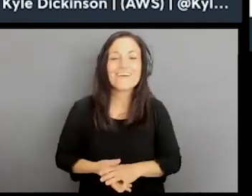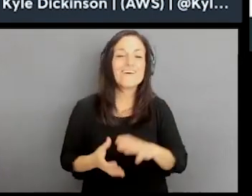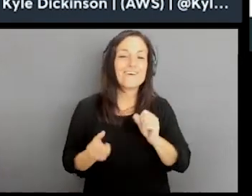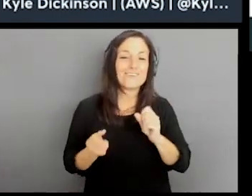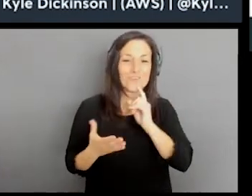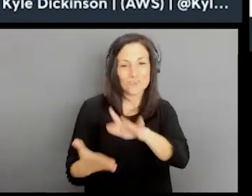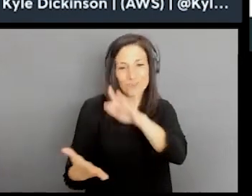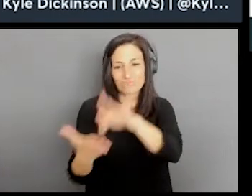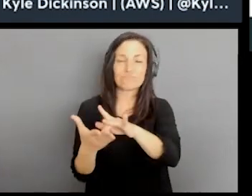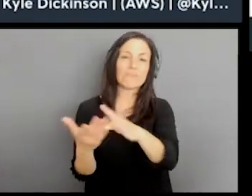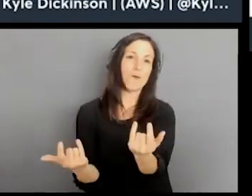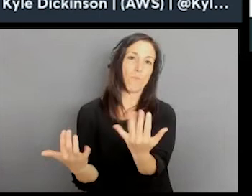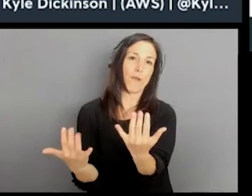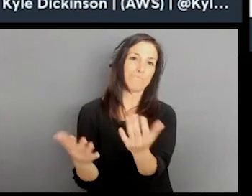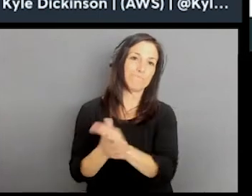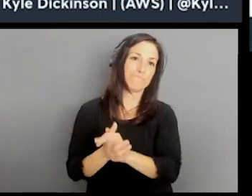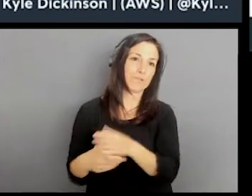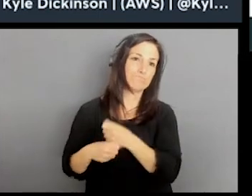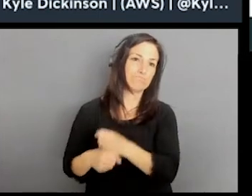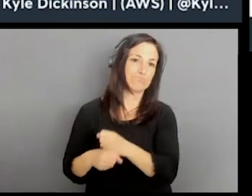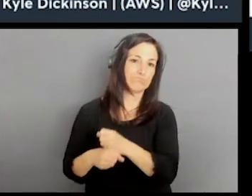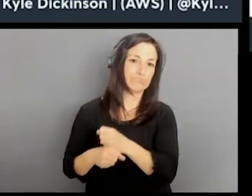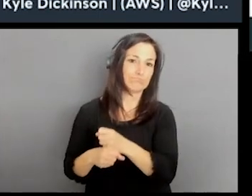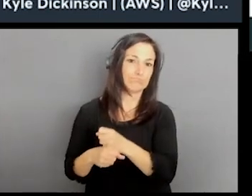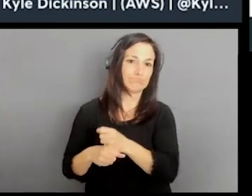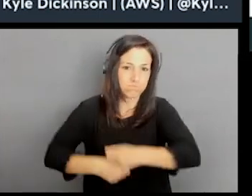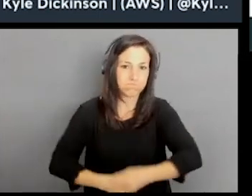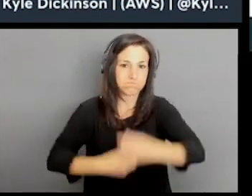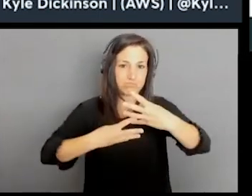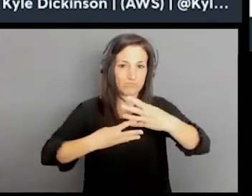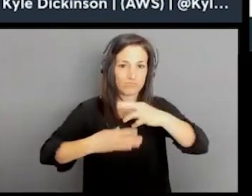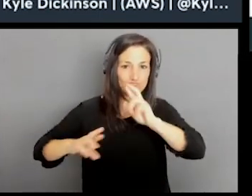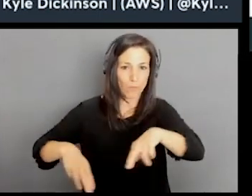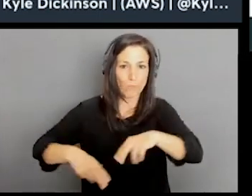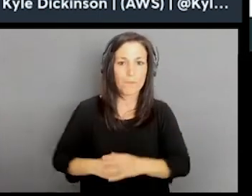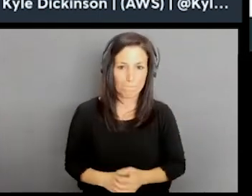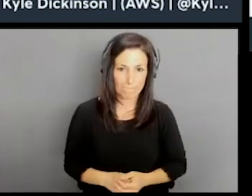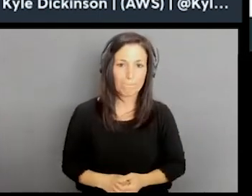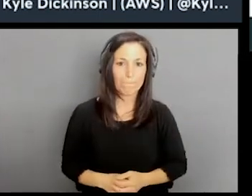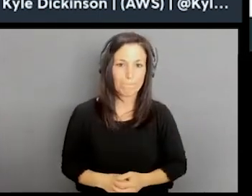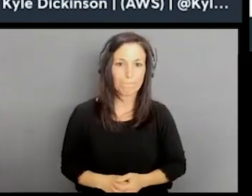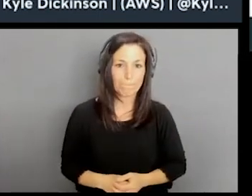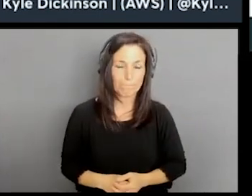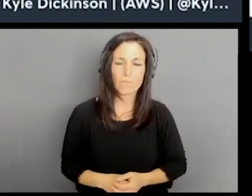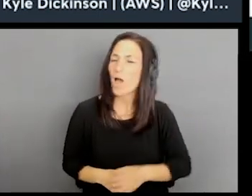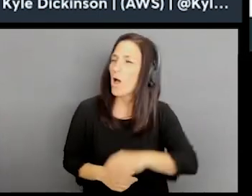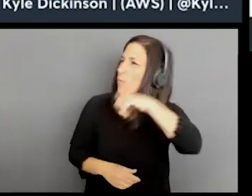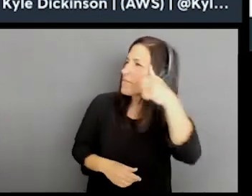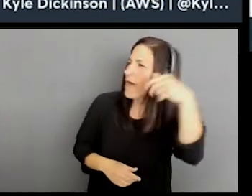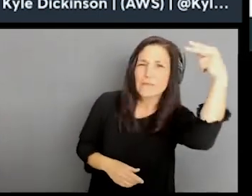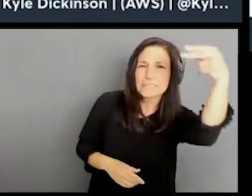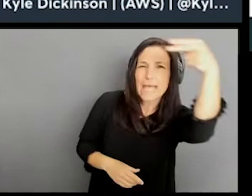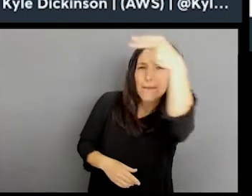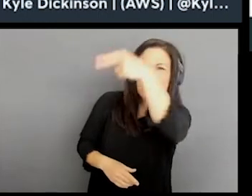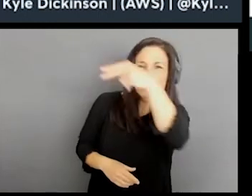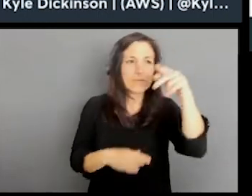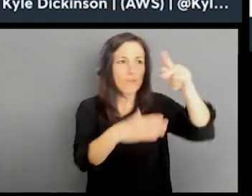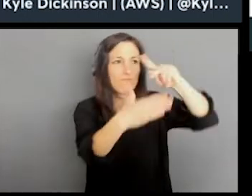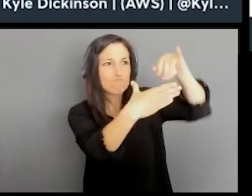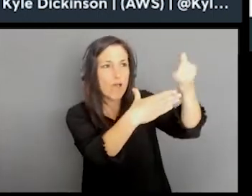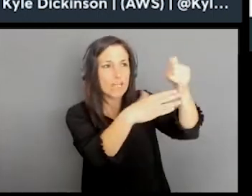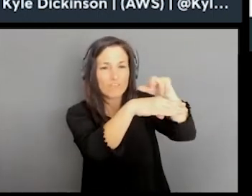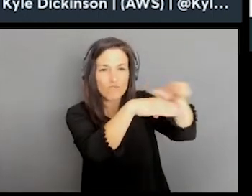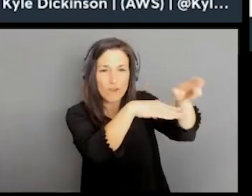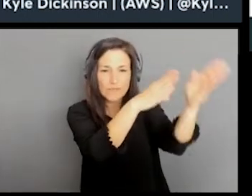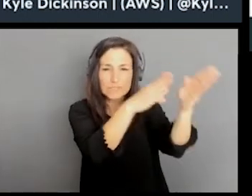bit before it generates the report. Well, that's pretty handy. All right. So what were those other tabs at the top? So we have project references. So